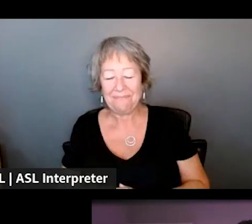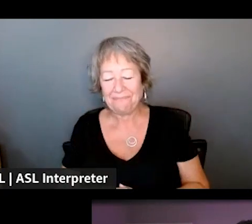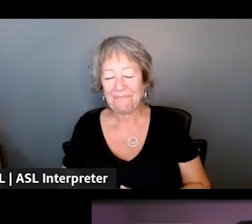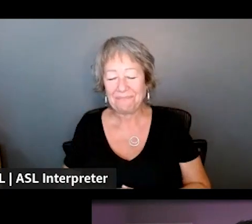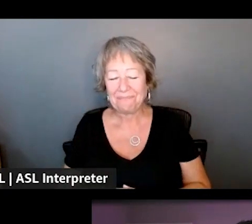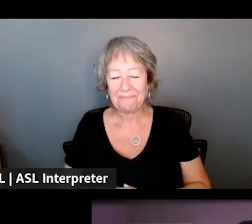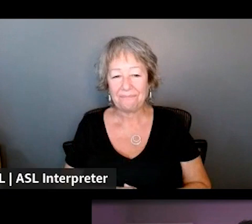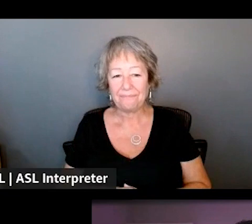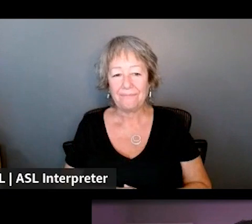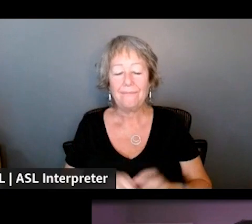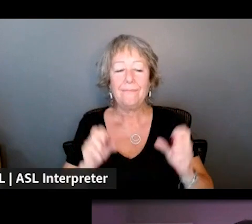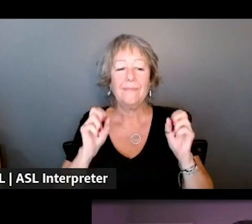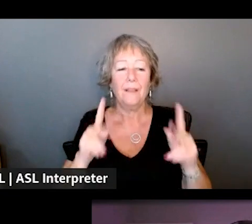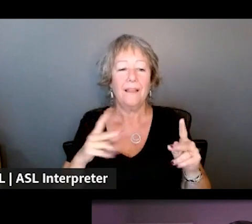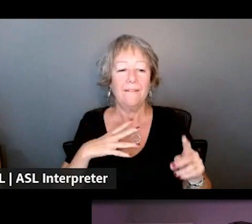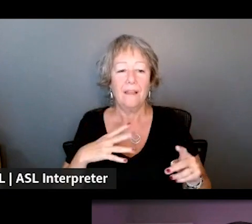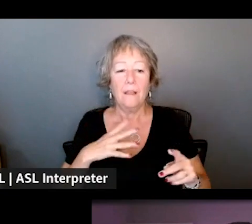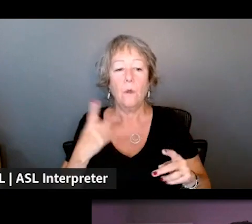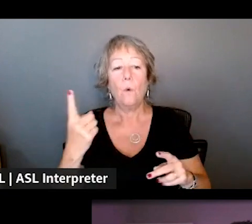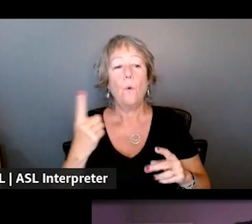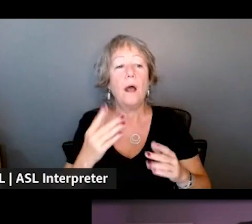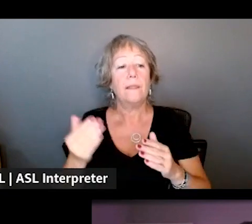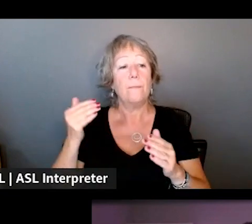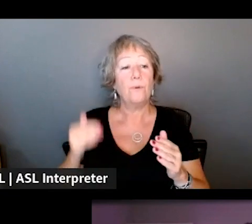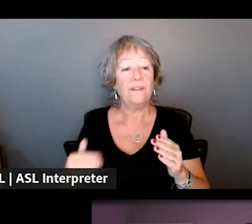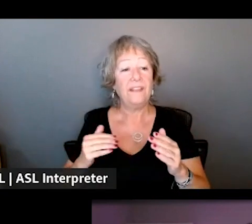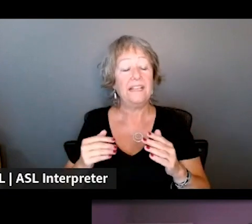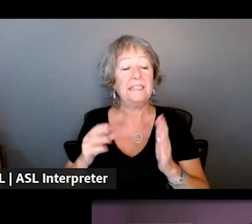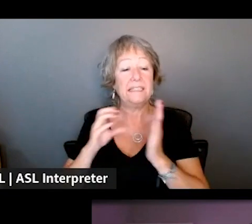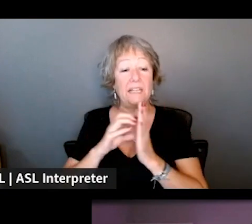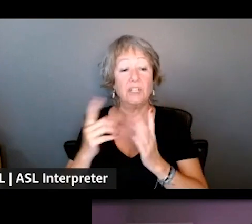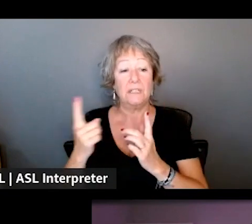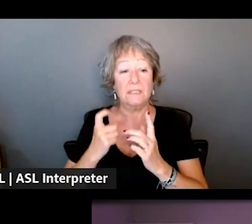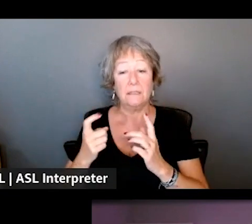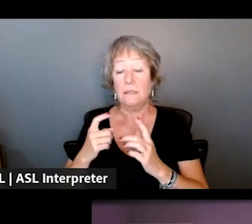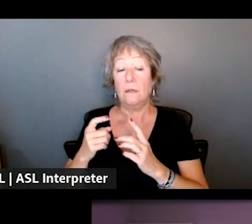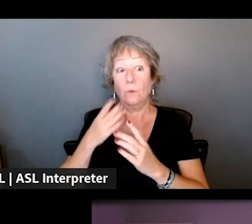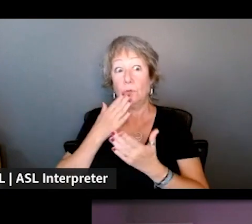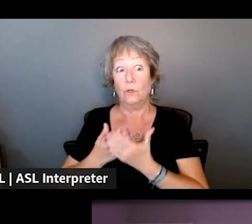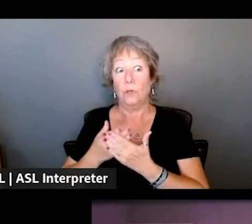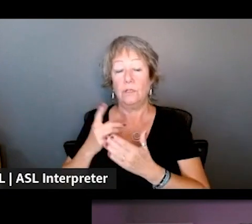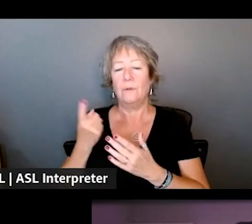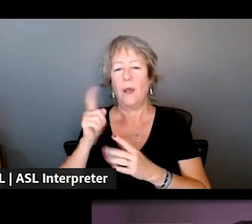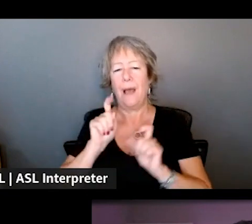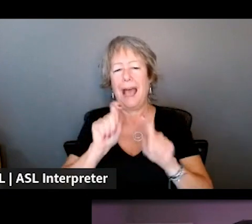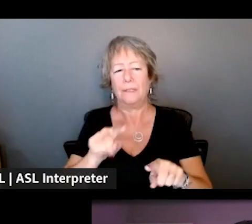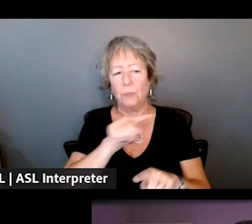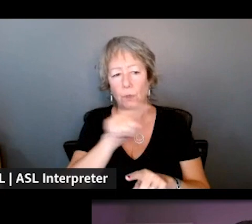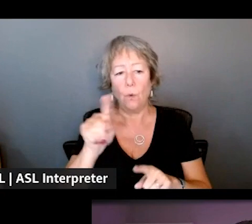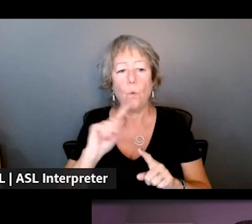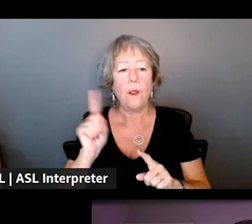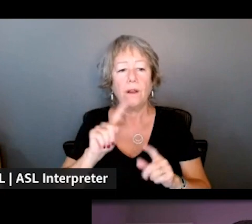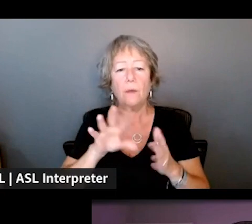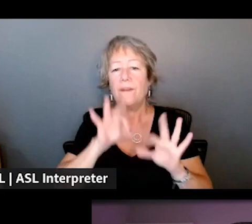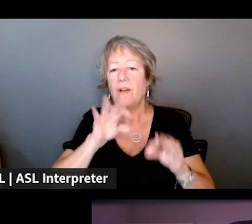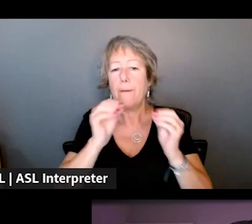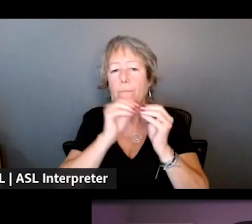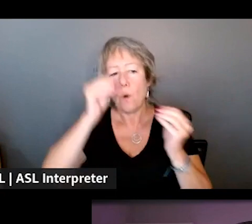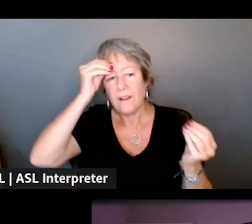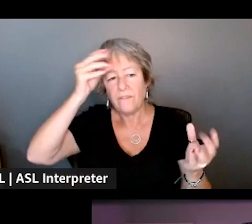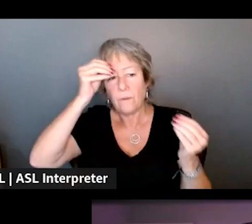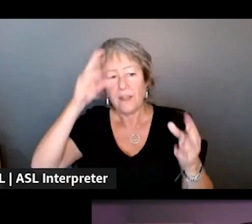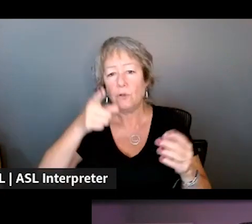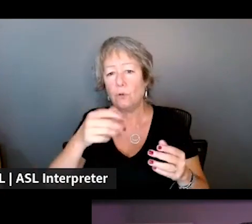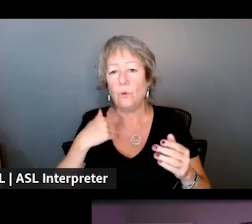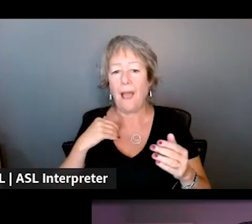All right, Todd asked a question in one of the previous segments, and I loved it, so I'm going to ask the two of you. Where can people go to find more information? Is there a landing